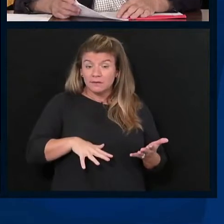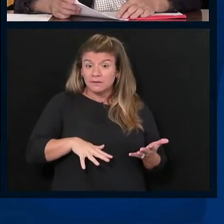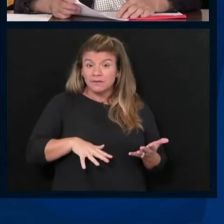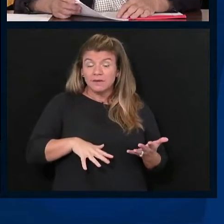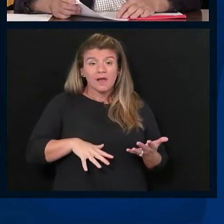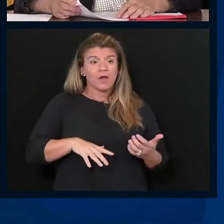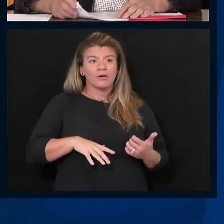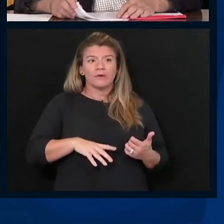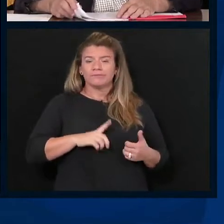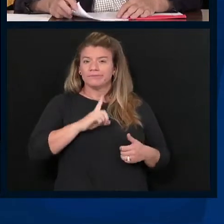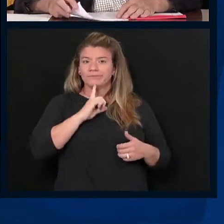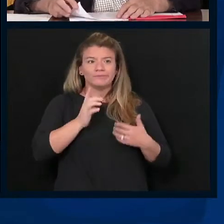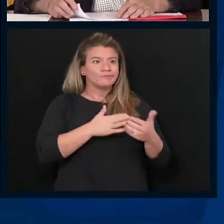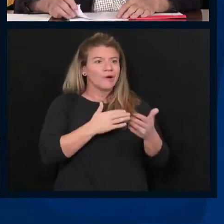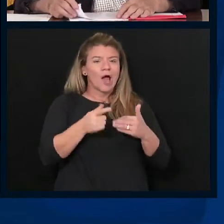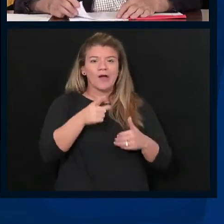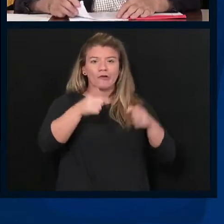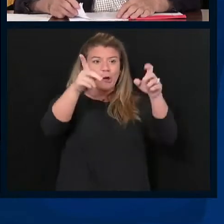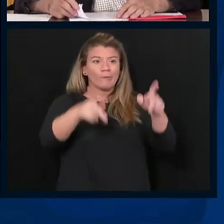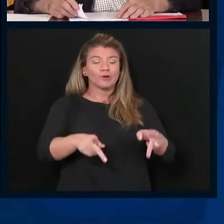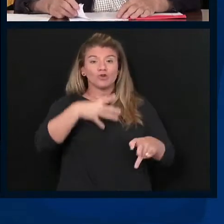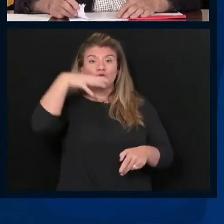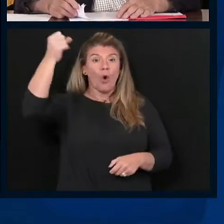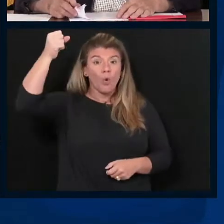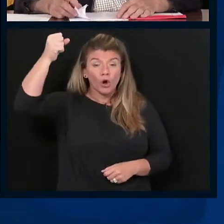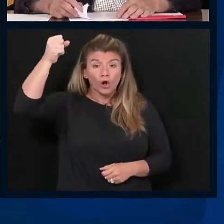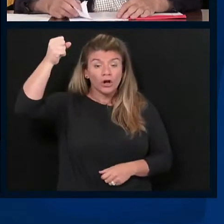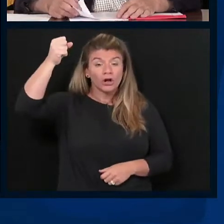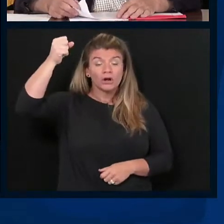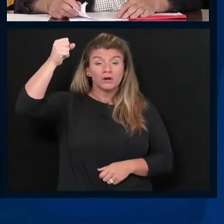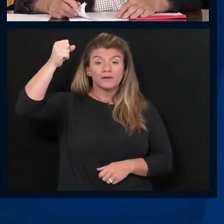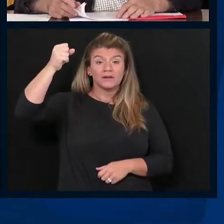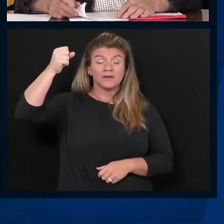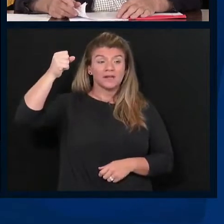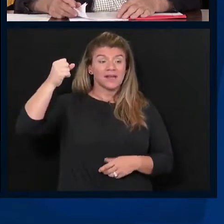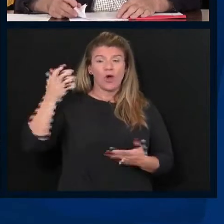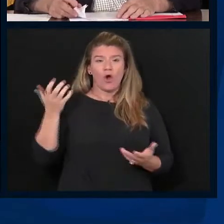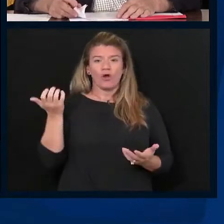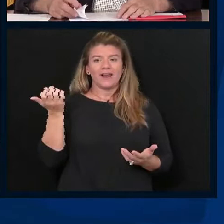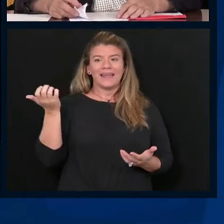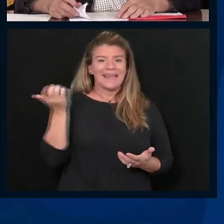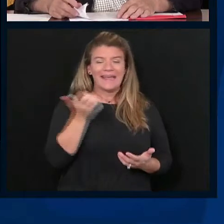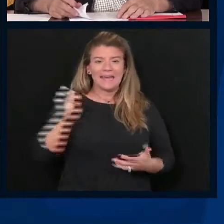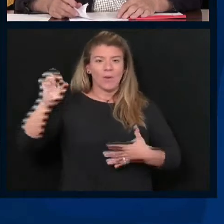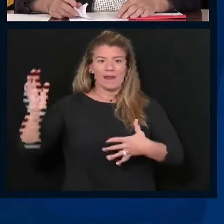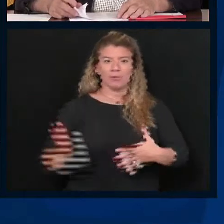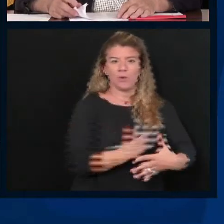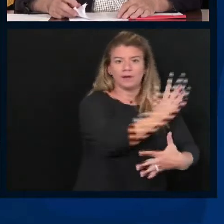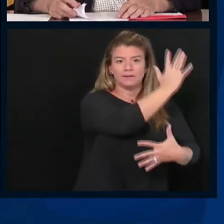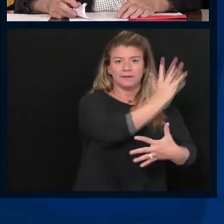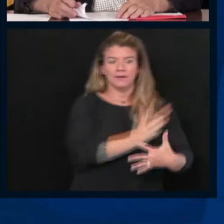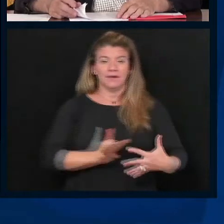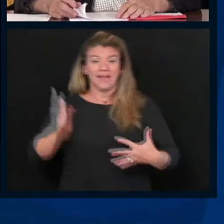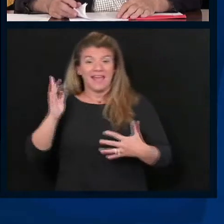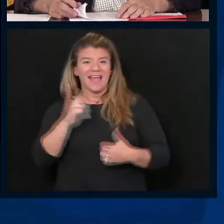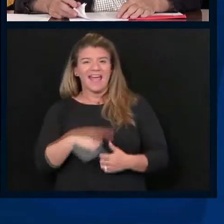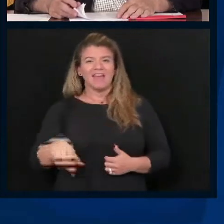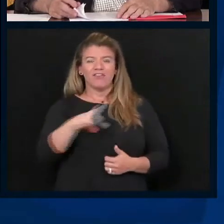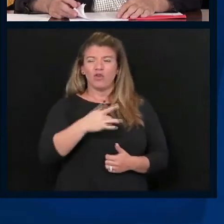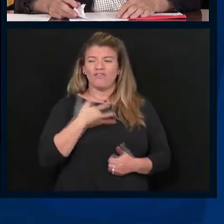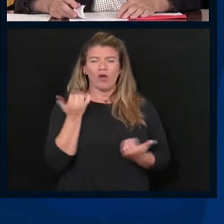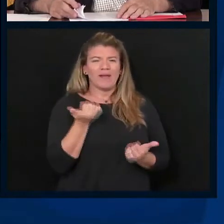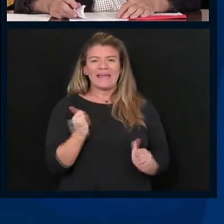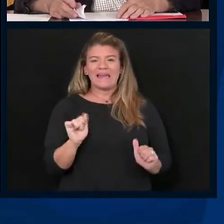a person that is quite elderly, you know, whether you're anybody in between that has any